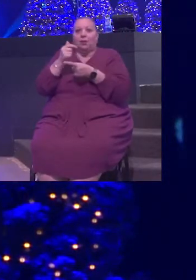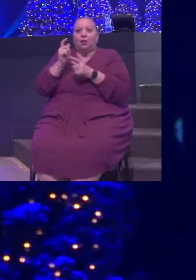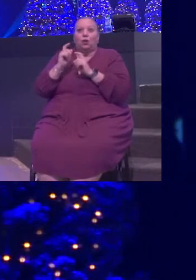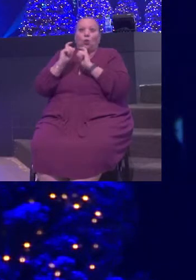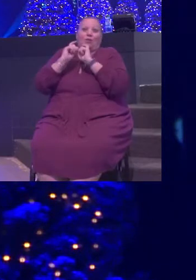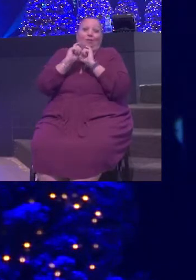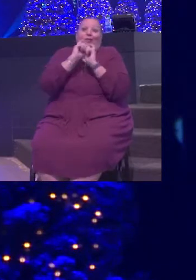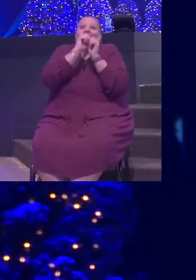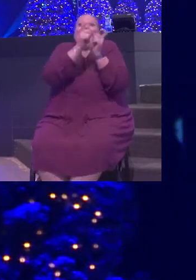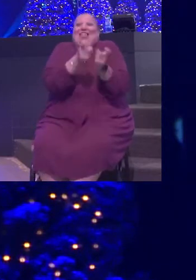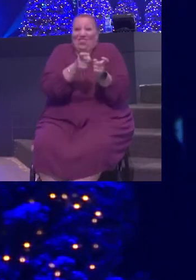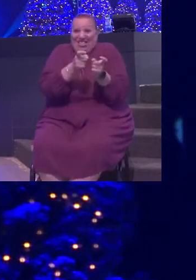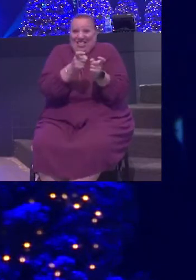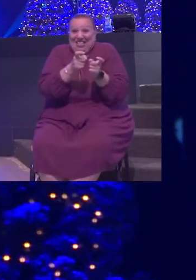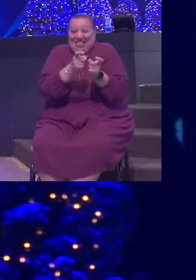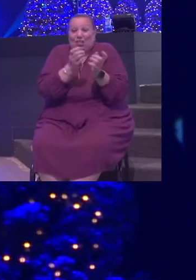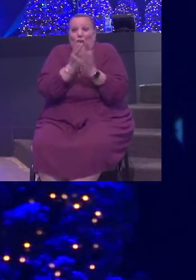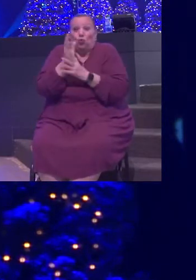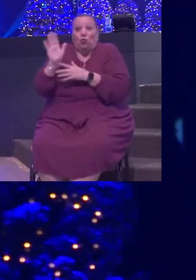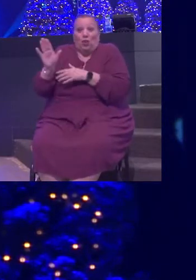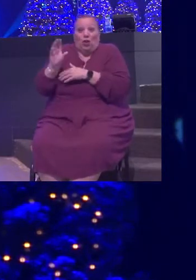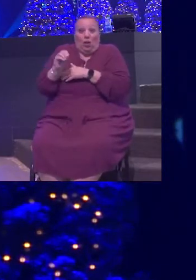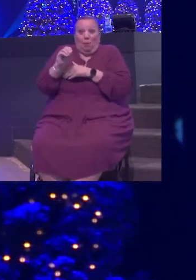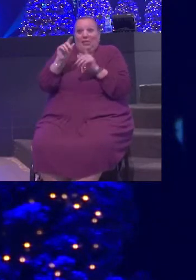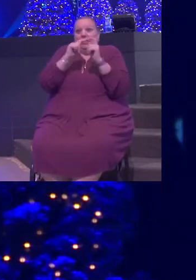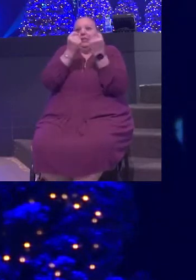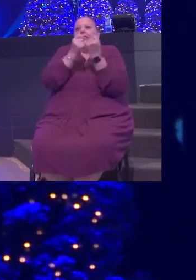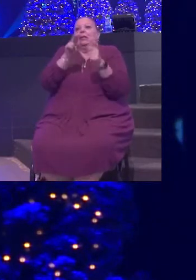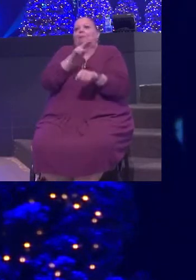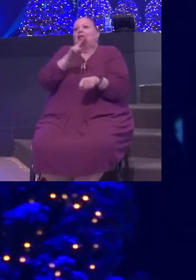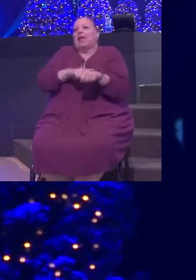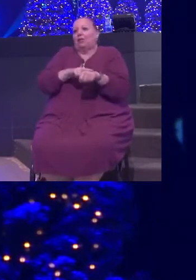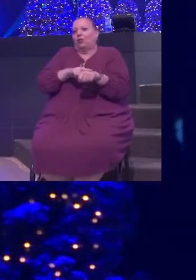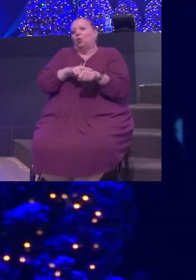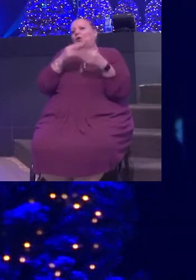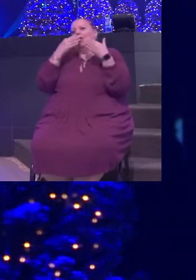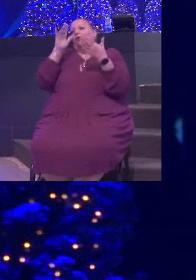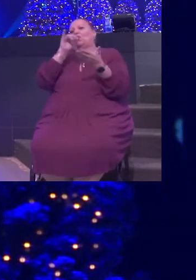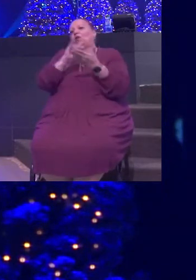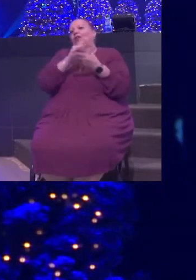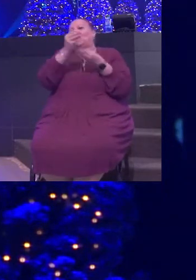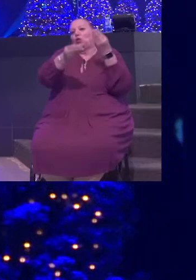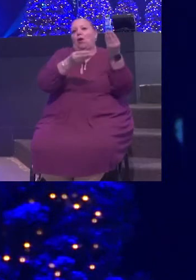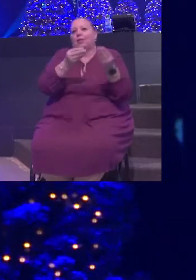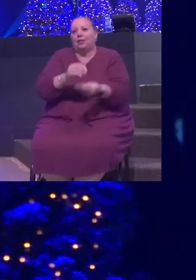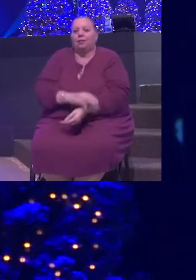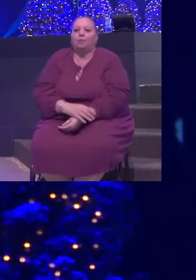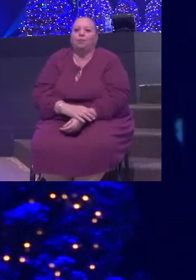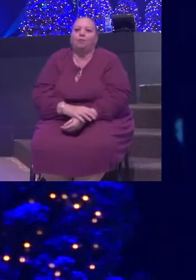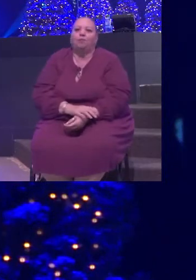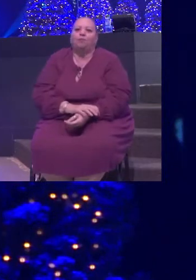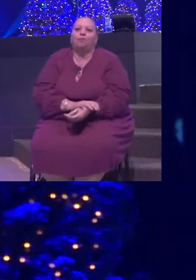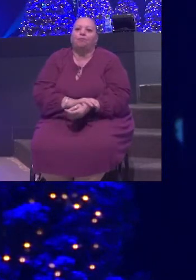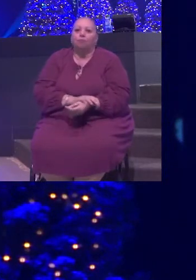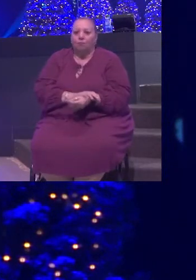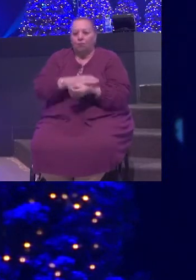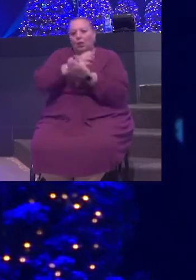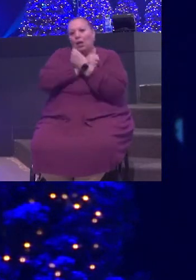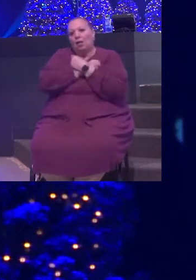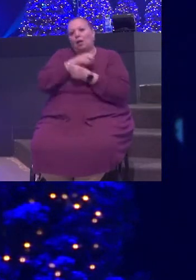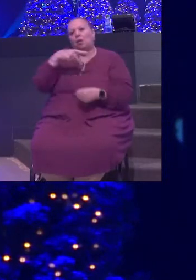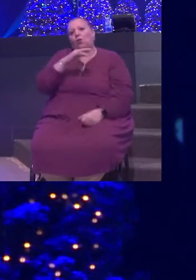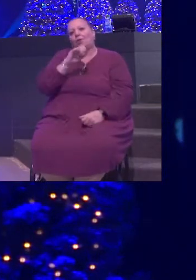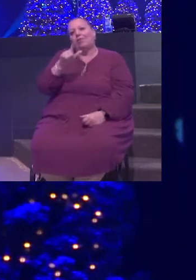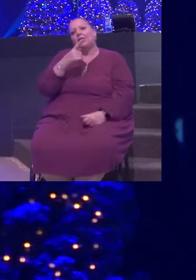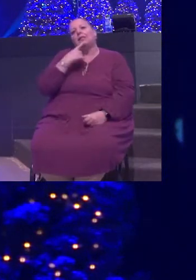given to community through their company, Team National. And we're just very thankful for their generosity. I love what Phil